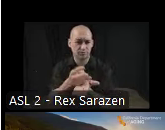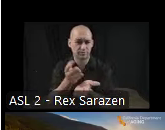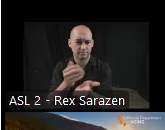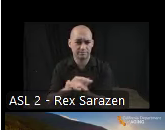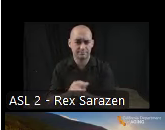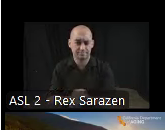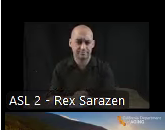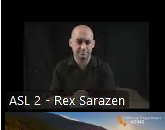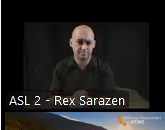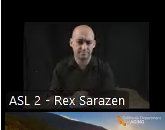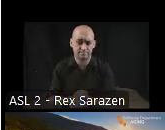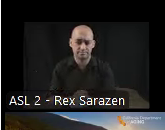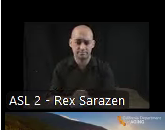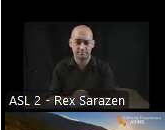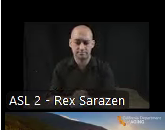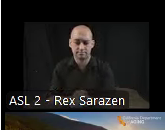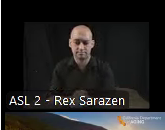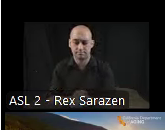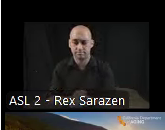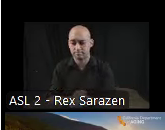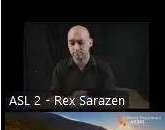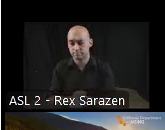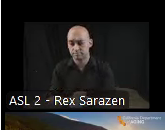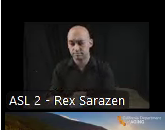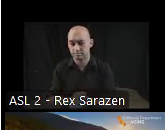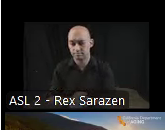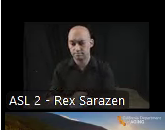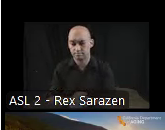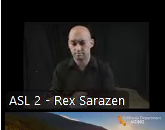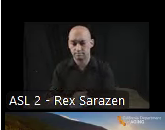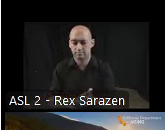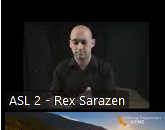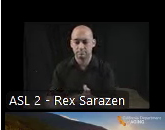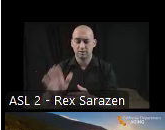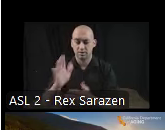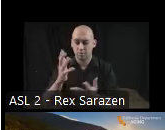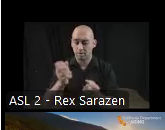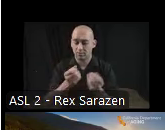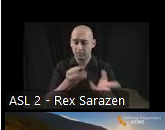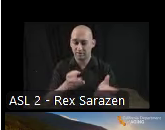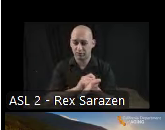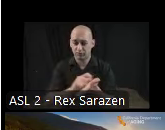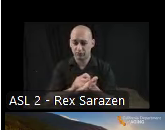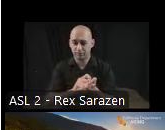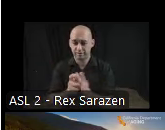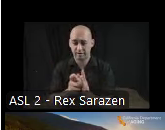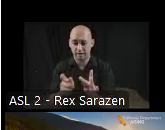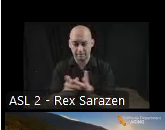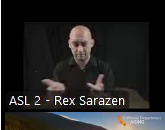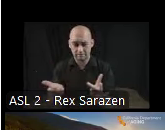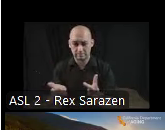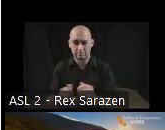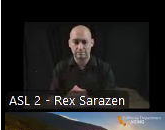If following this meeting or in future events you would like to provide us a written comment, we are more than happy to take that